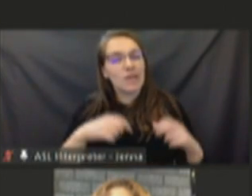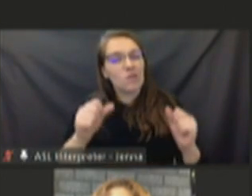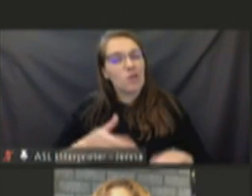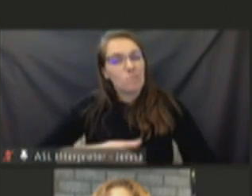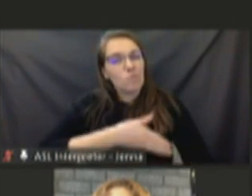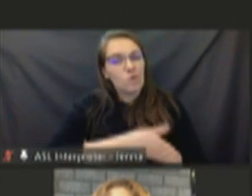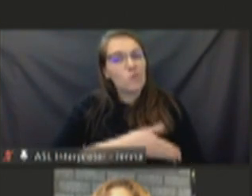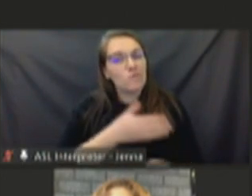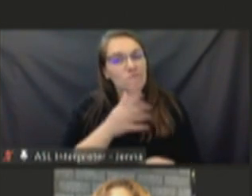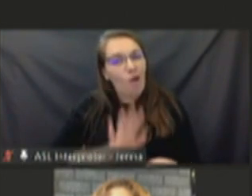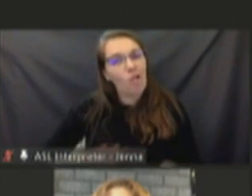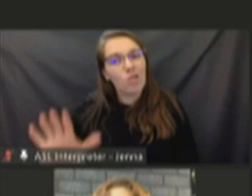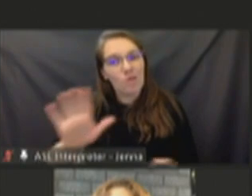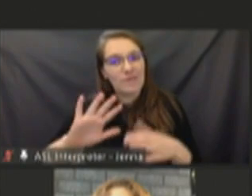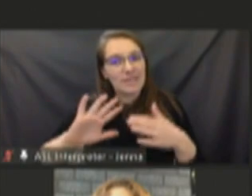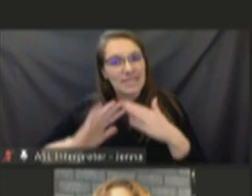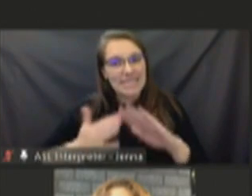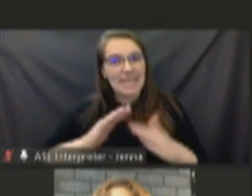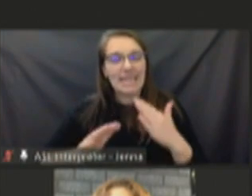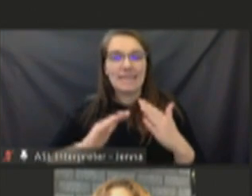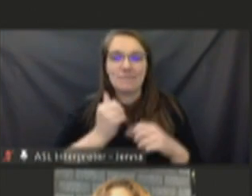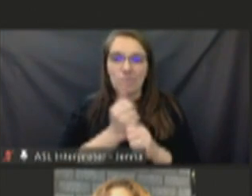that we're getting the word